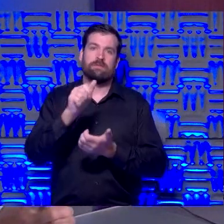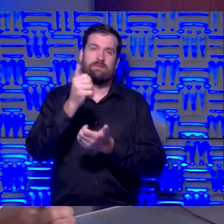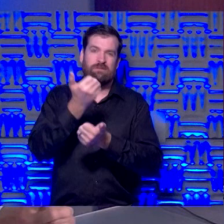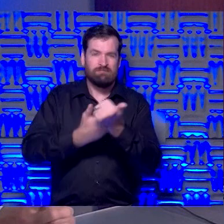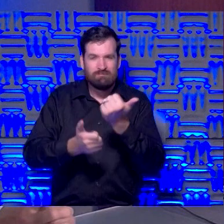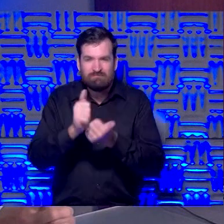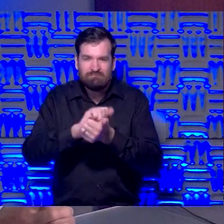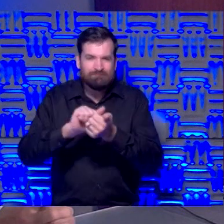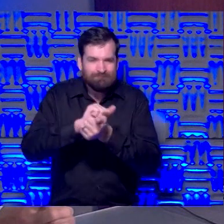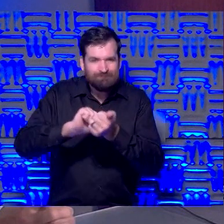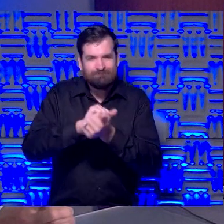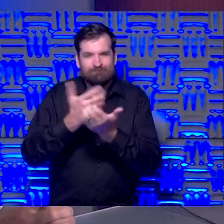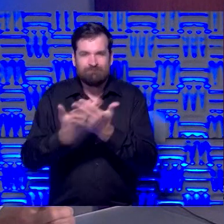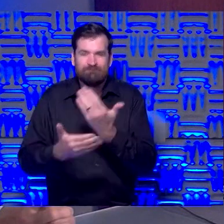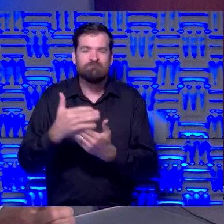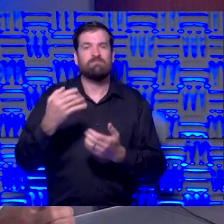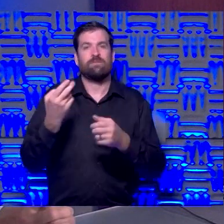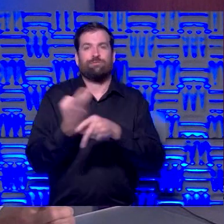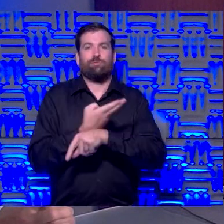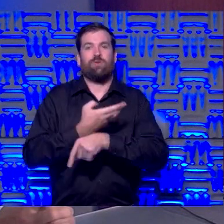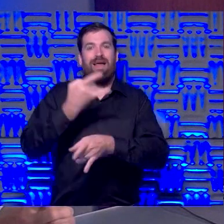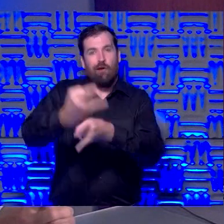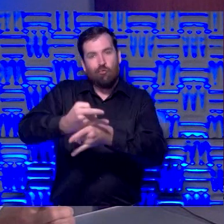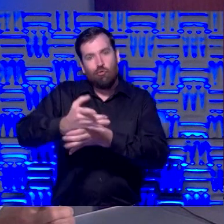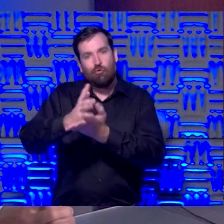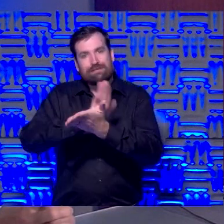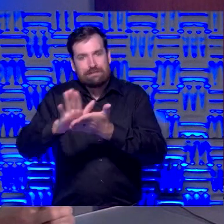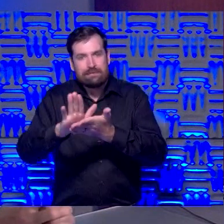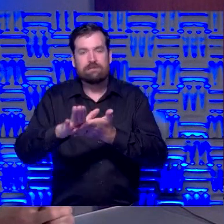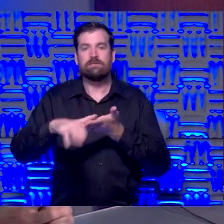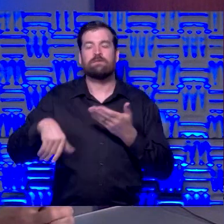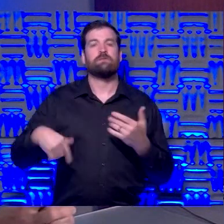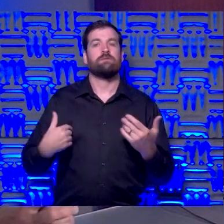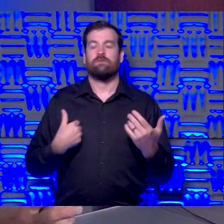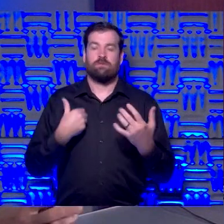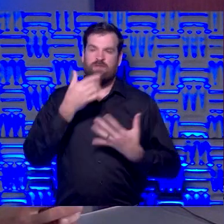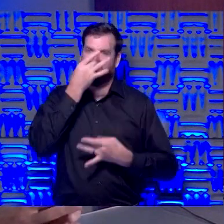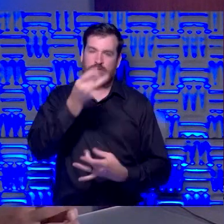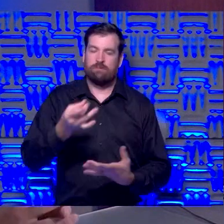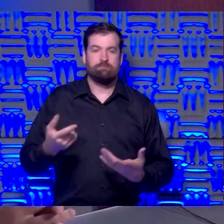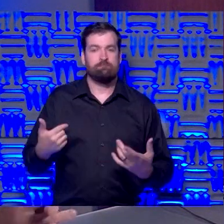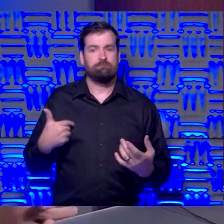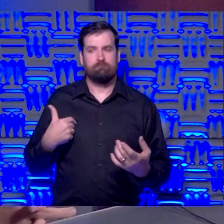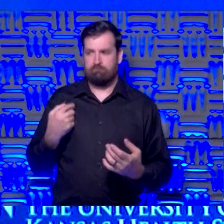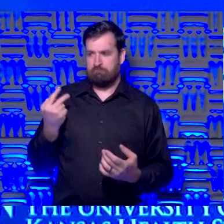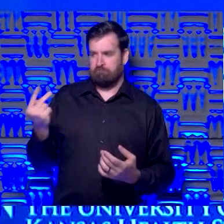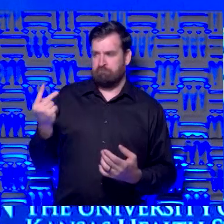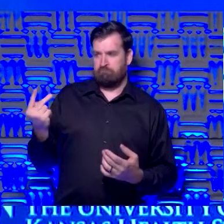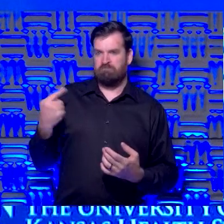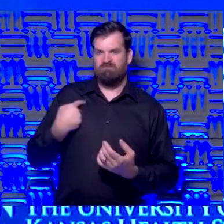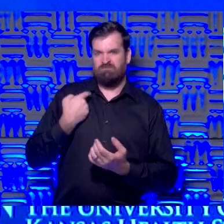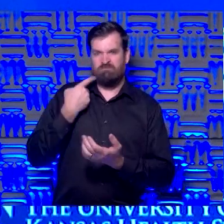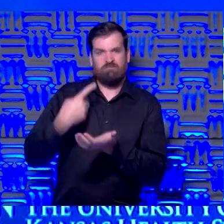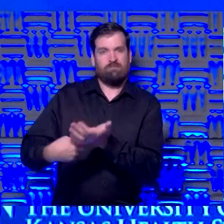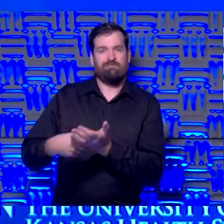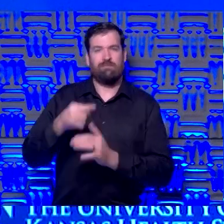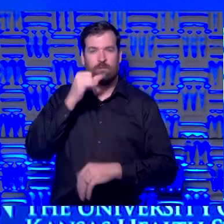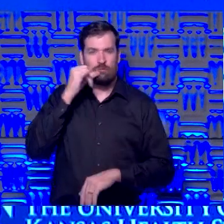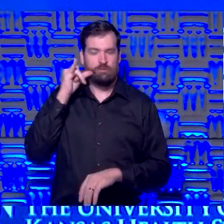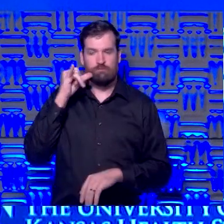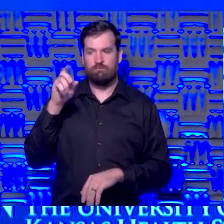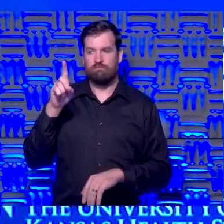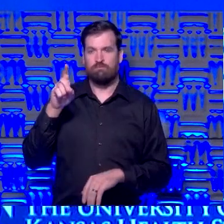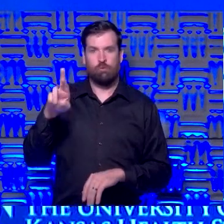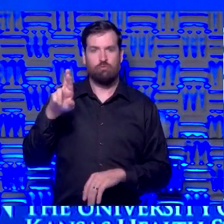use the alcohol sanitizer. I mean, it just really does make a difference. It's interesting. We were had a discussion yesterday, Dr.